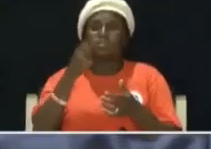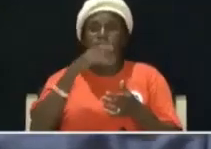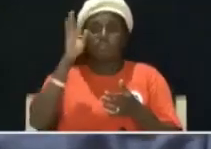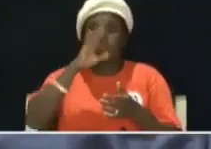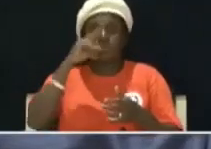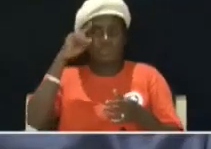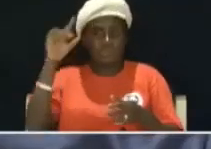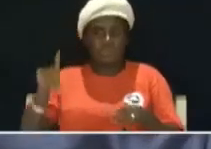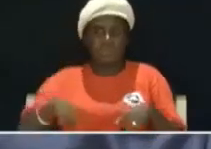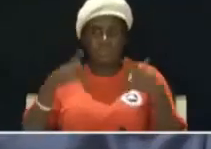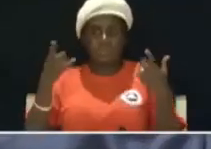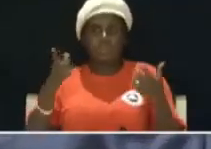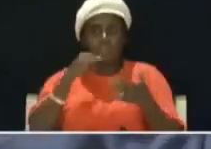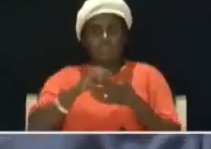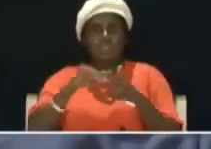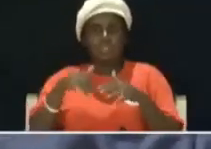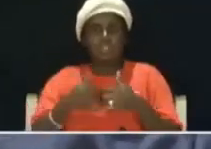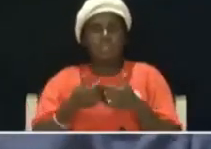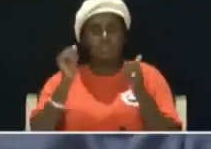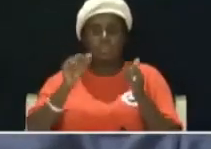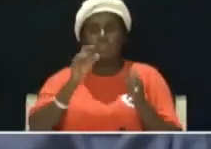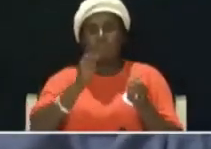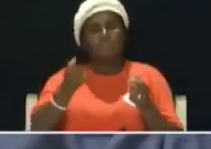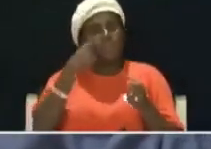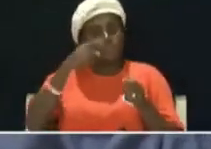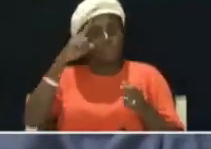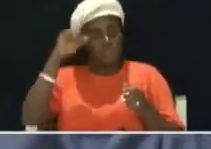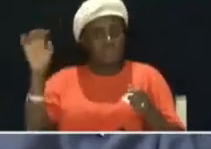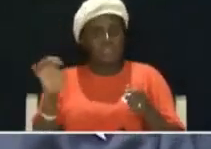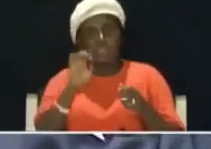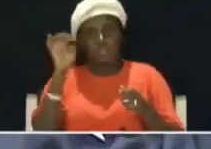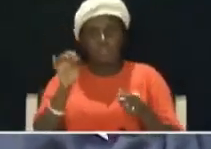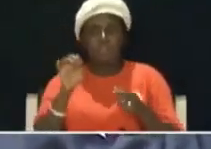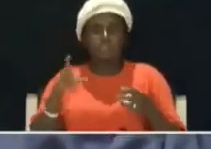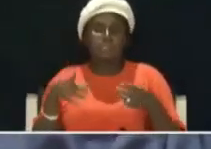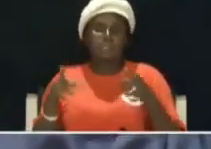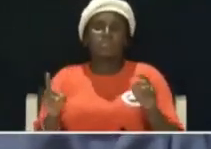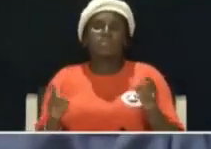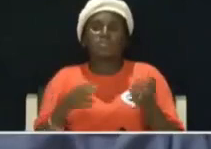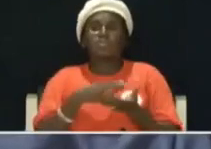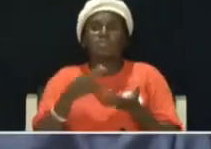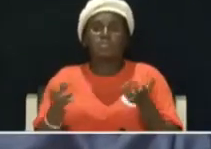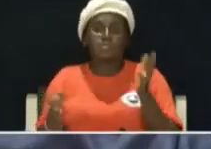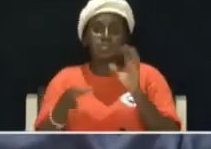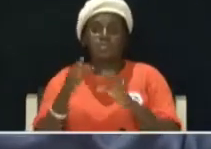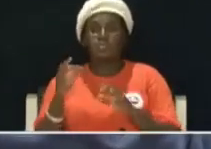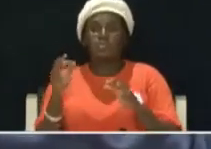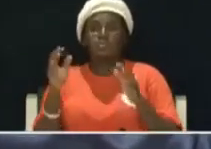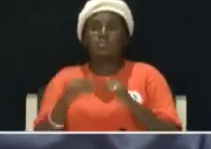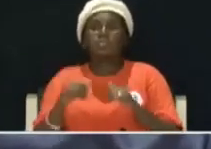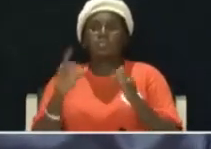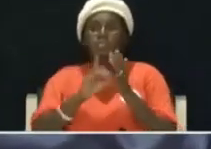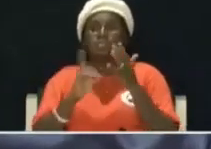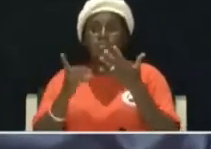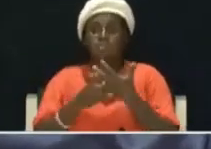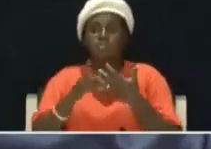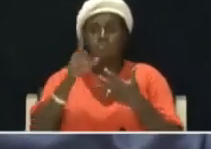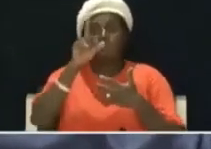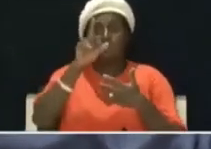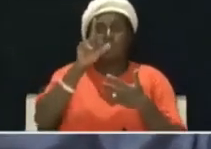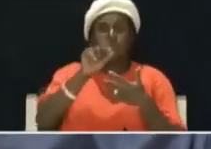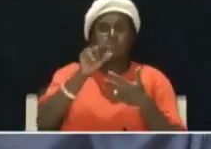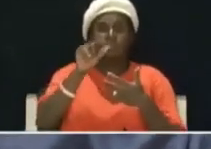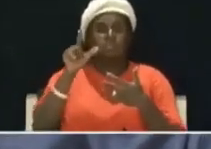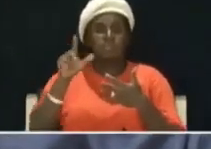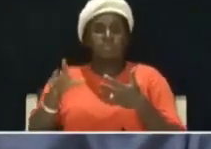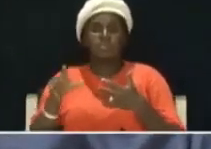I'm like, how will I take a drug for life? So during the Holy Ghost Congress, December 2023, I attended